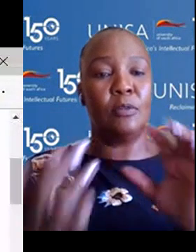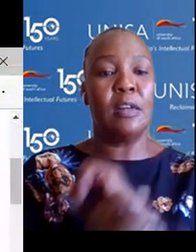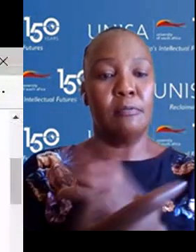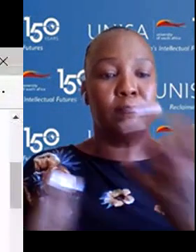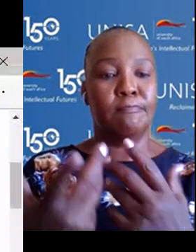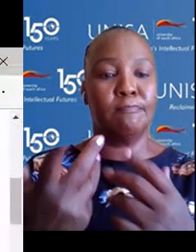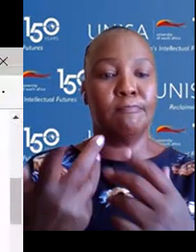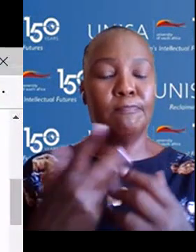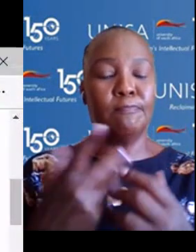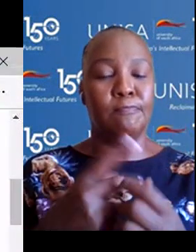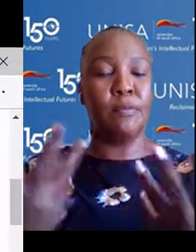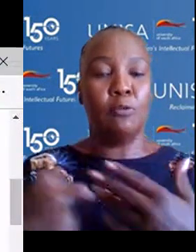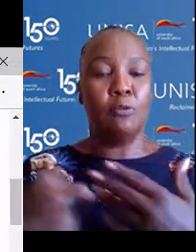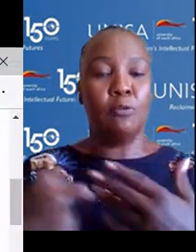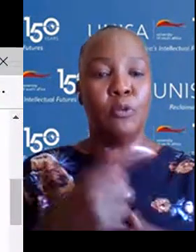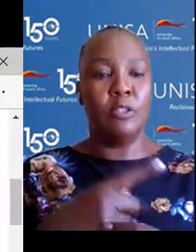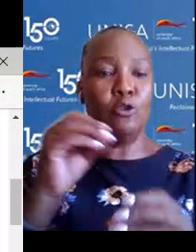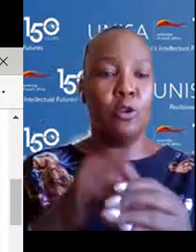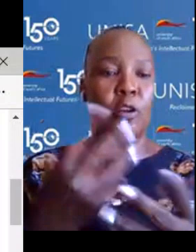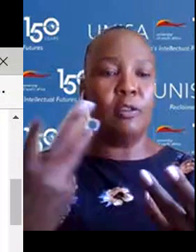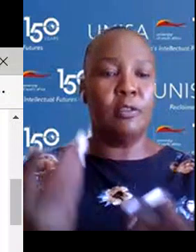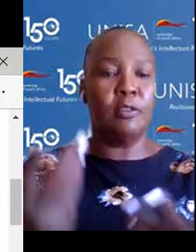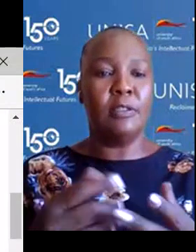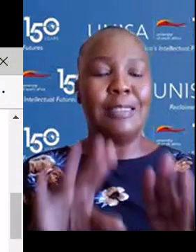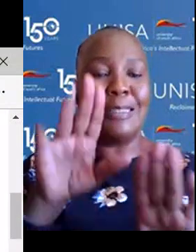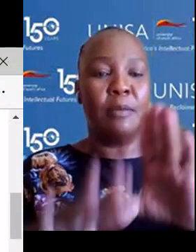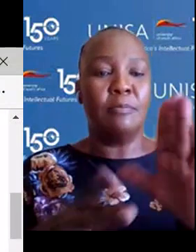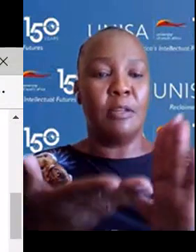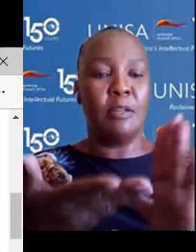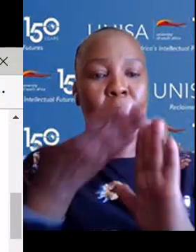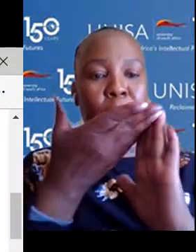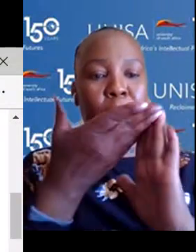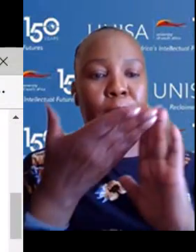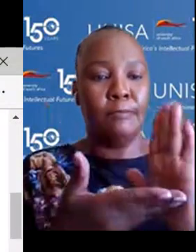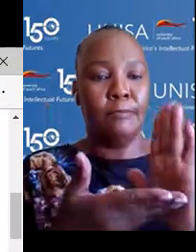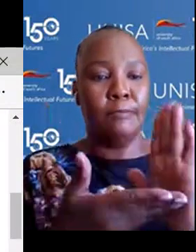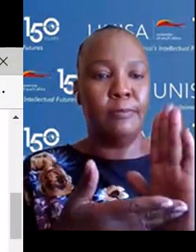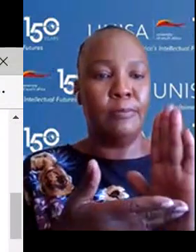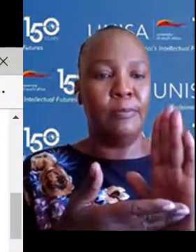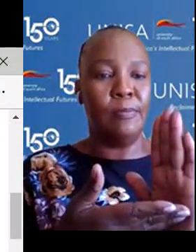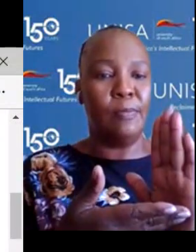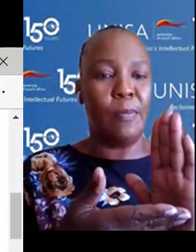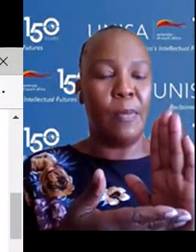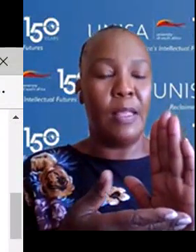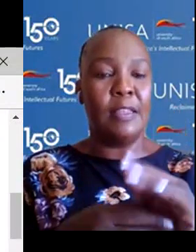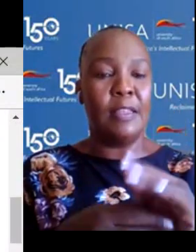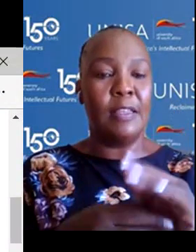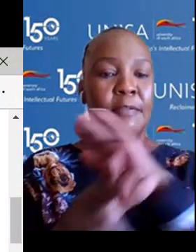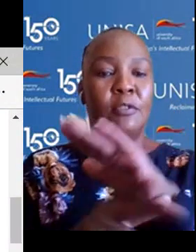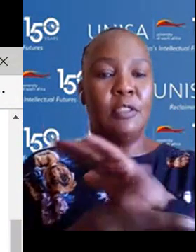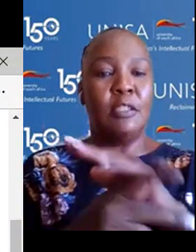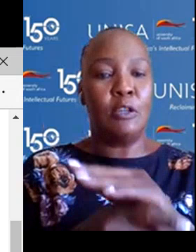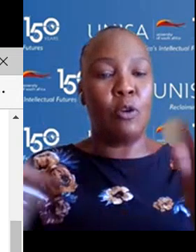going to download, you're going to install. Okay, they've given you the steps. They also give you this little video that you can run